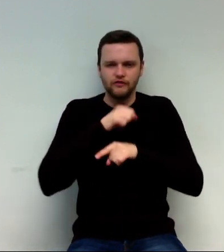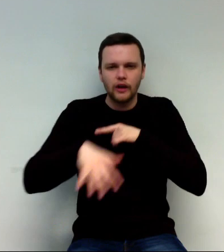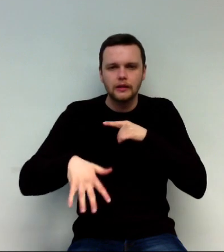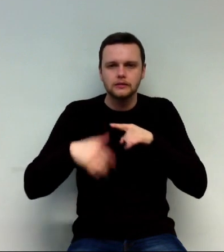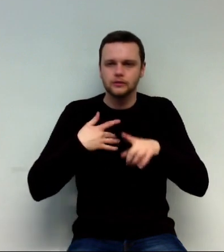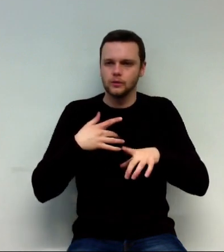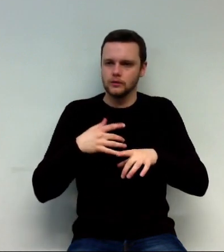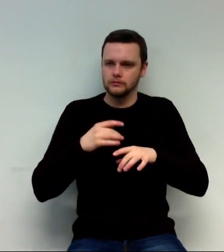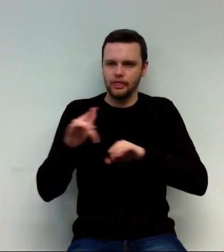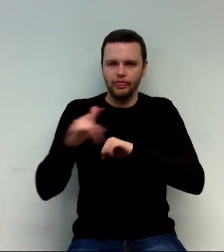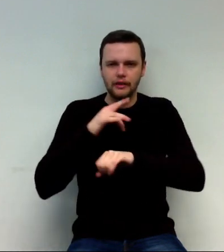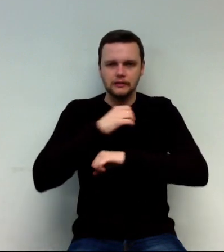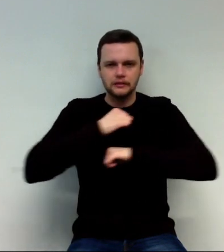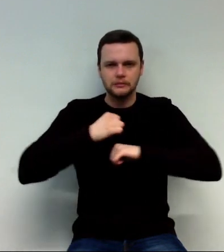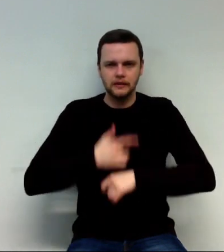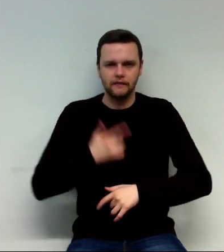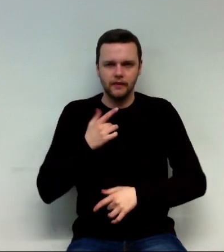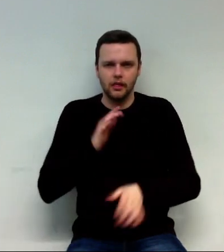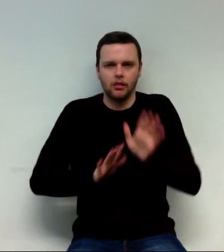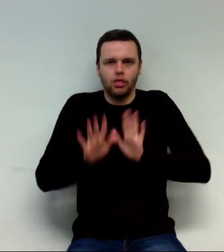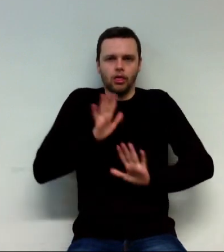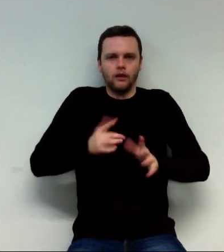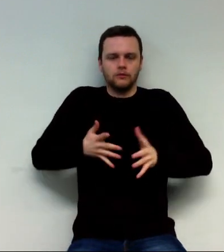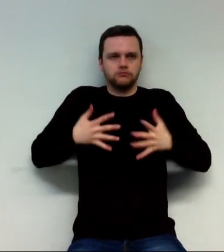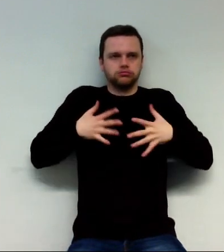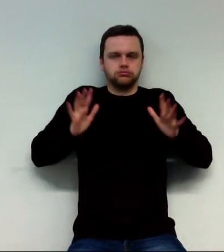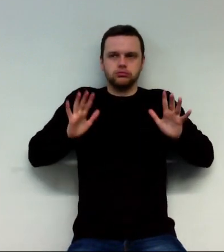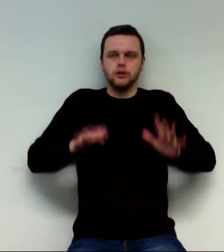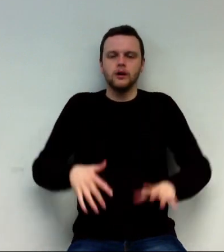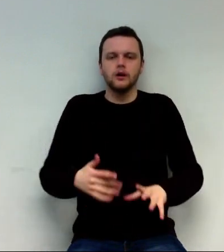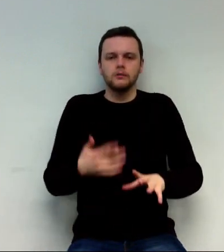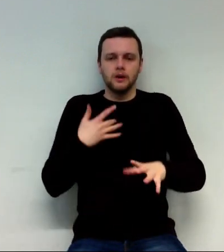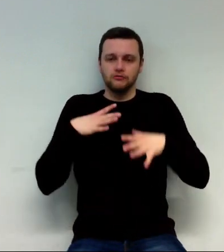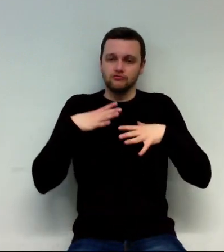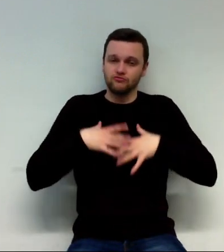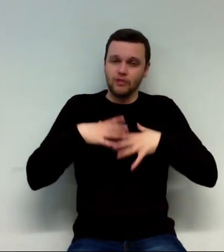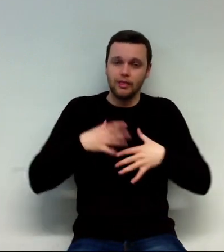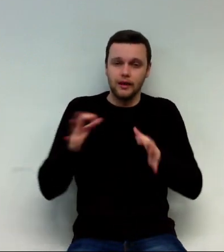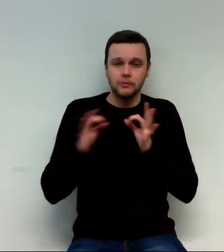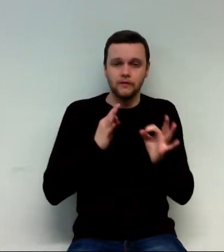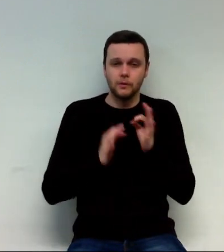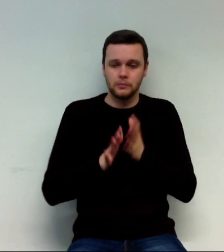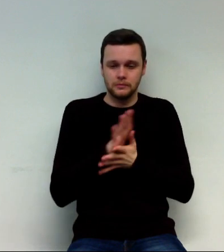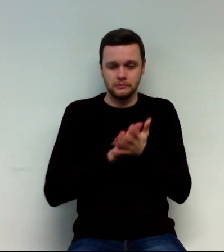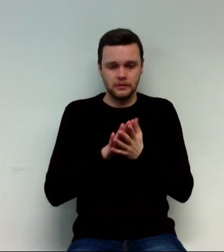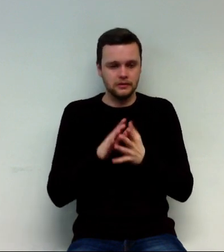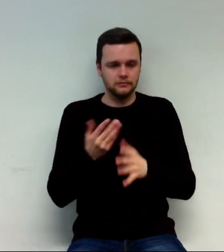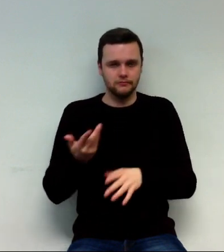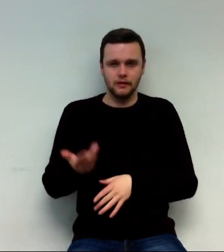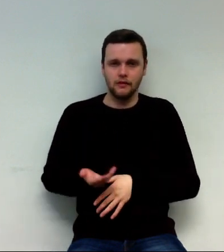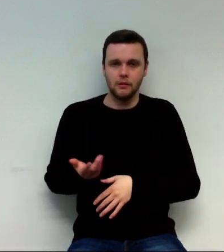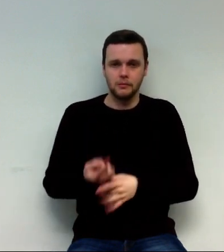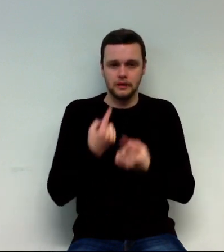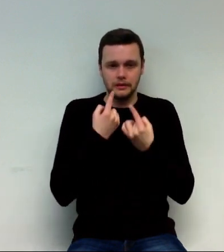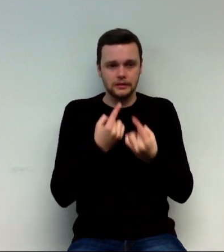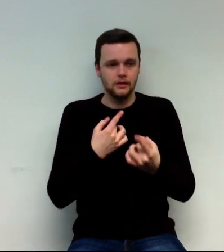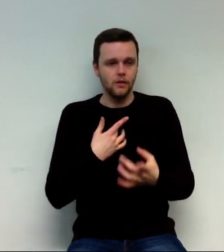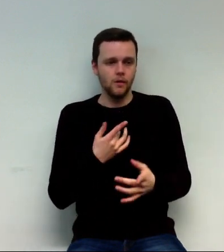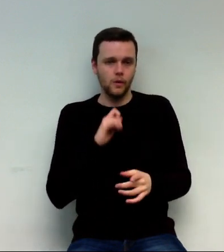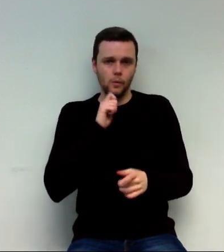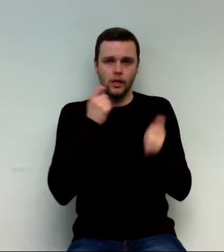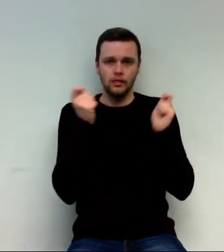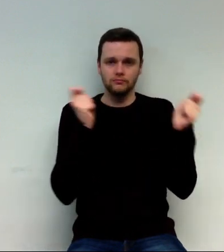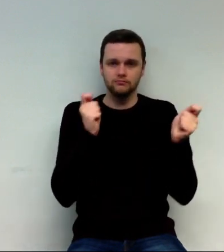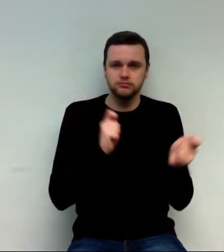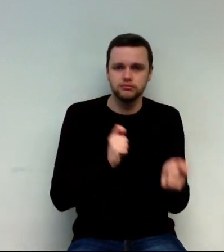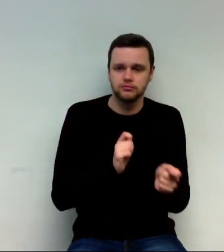space, theatre space, a bit overwhelming and a bit much. A relaxed performance is really about a company saying, we're going to make some adaptations for